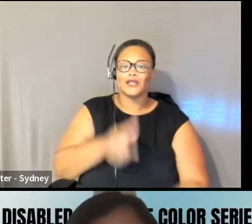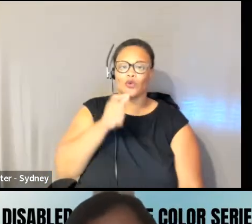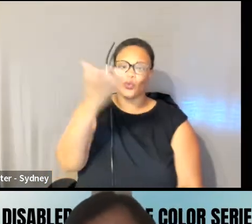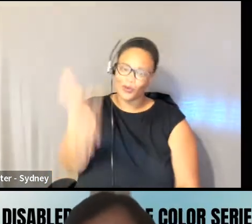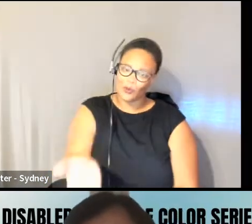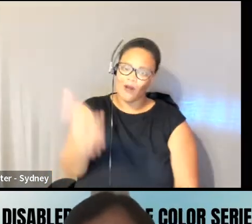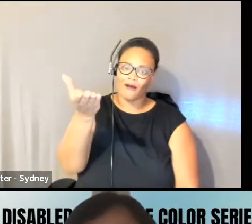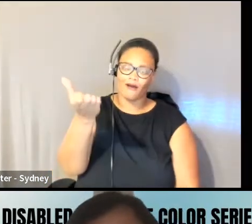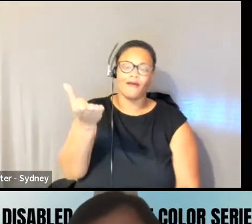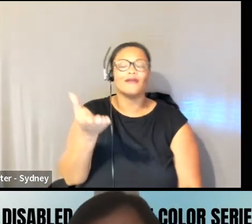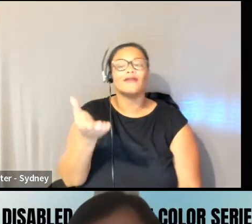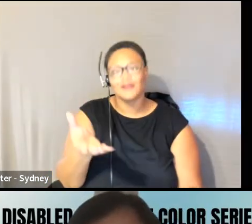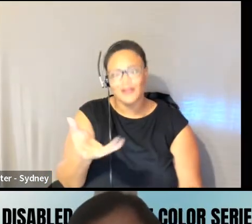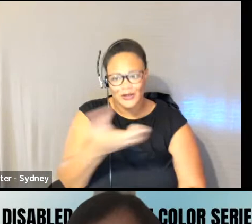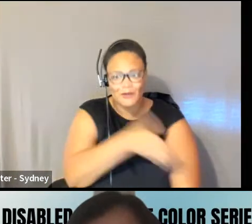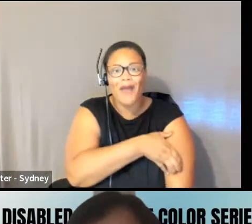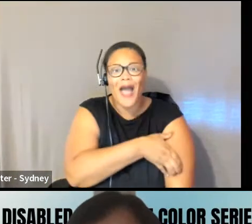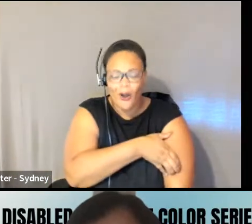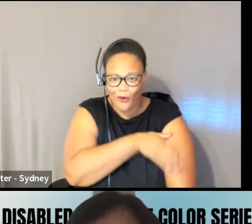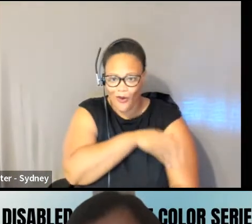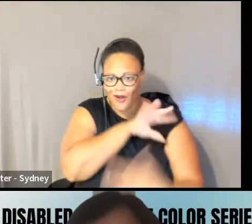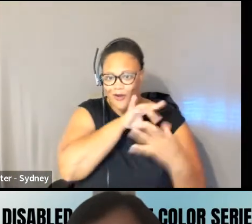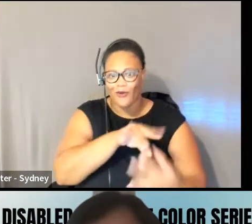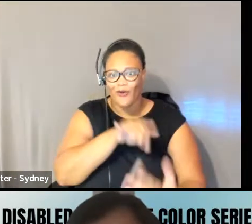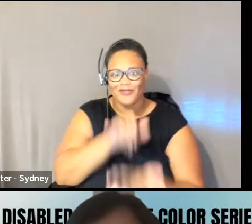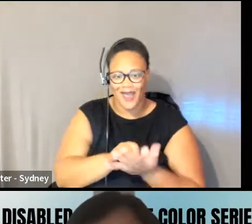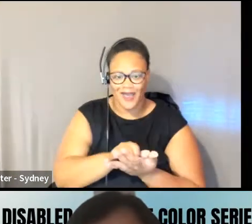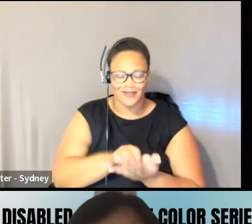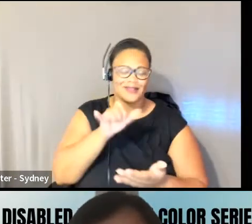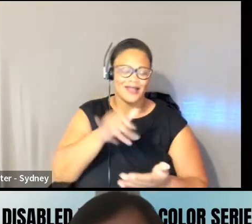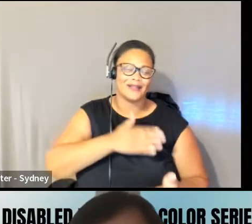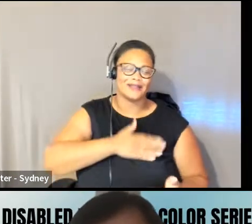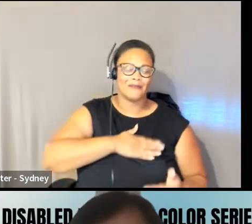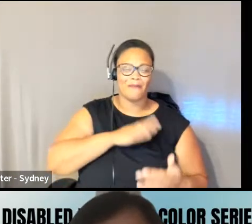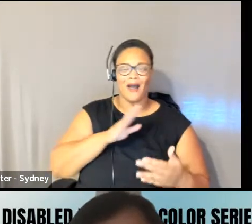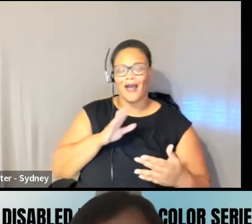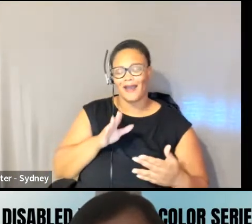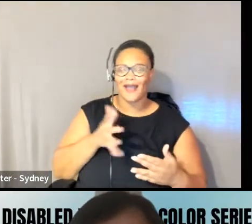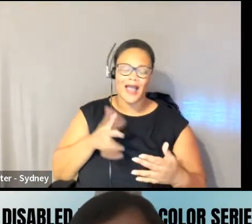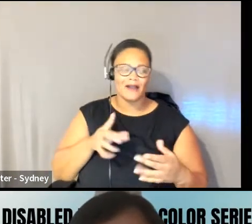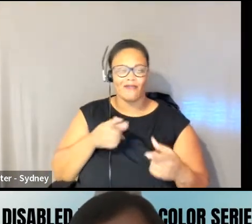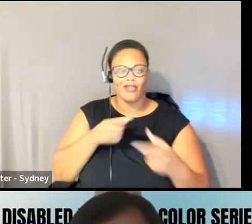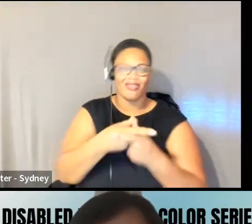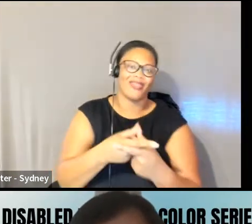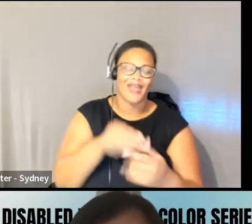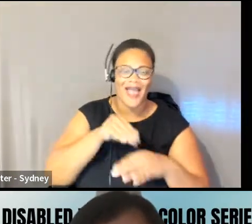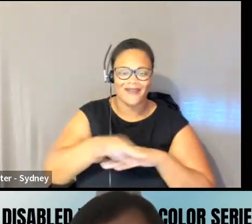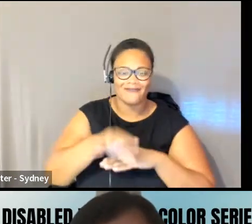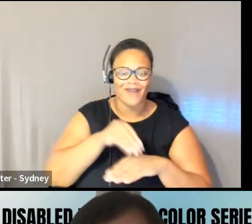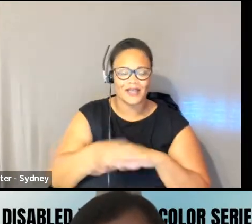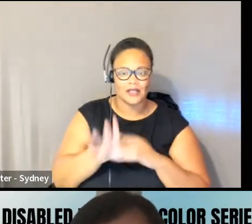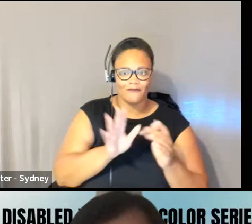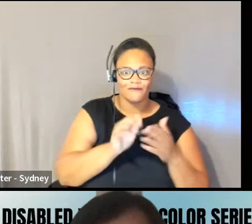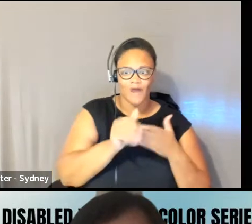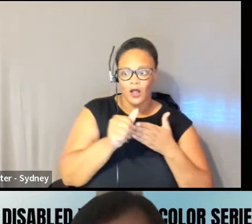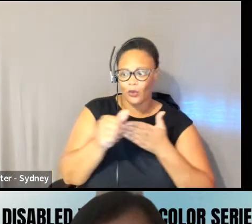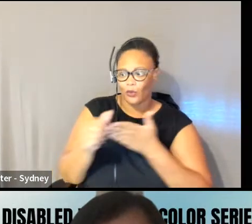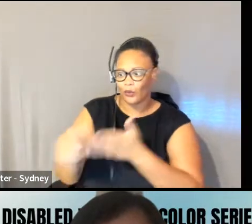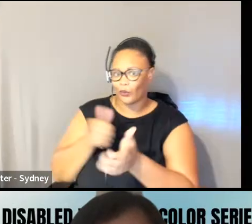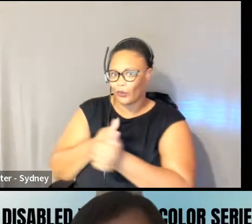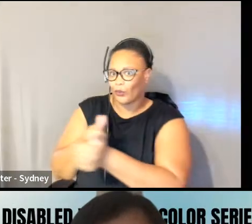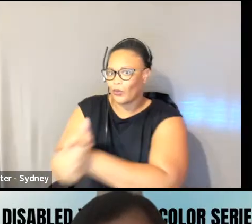There's a power in that. So in many ways, like I said, that's my counterintuitive advice is go where that interest is. You will